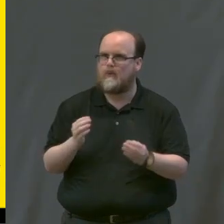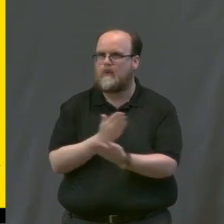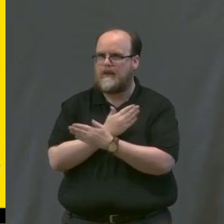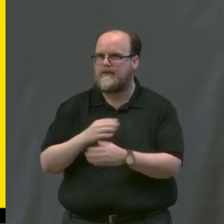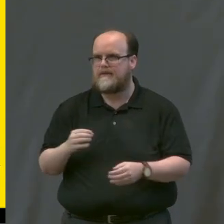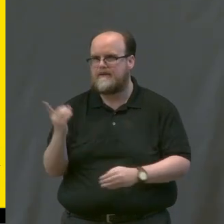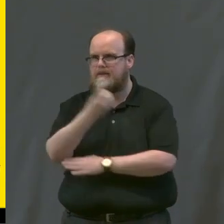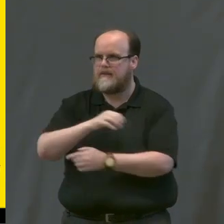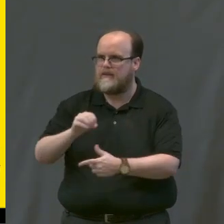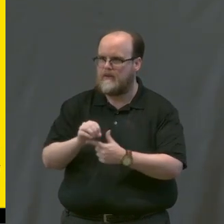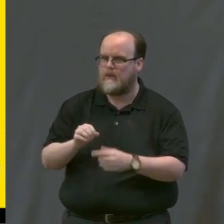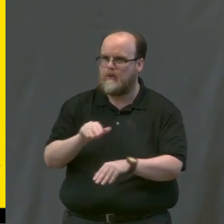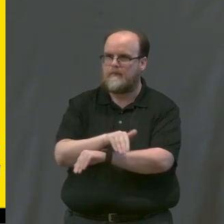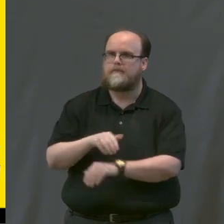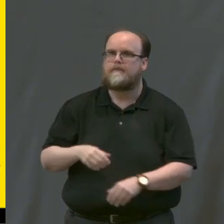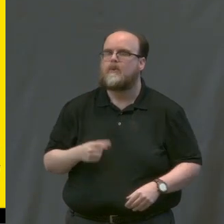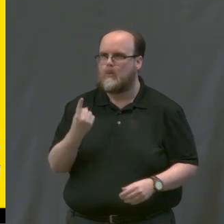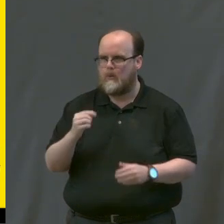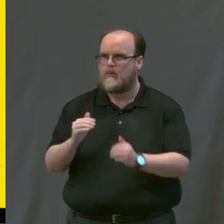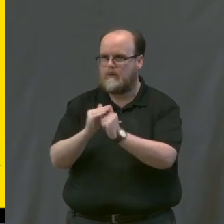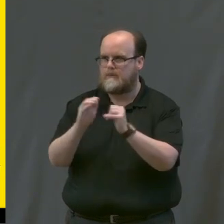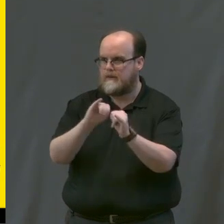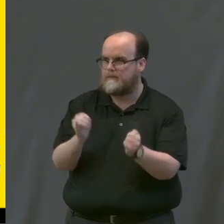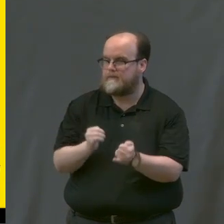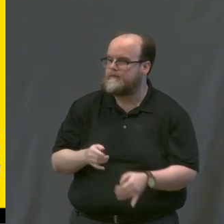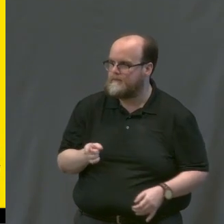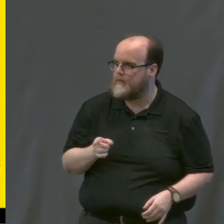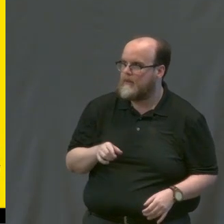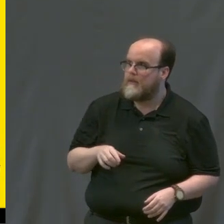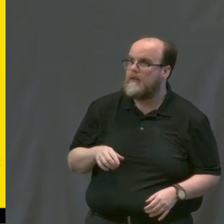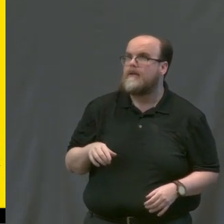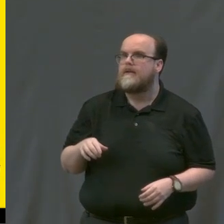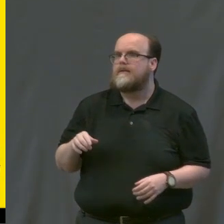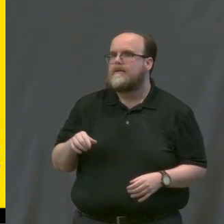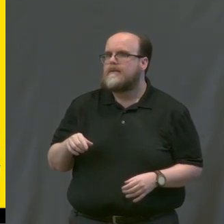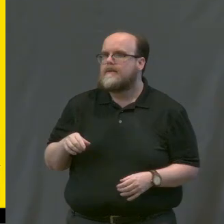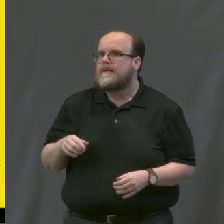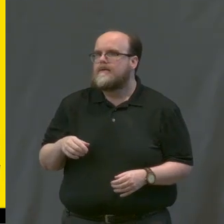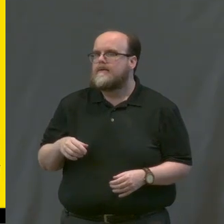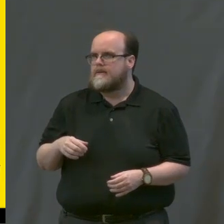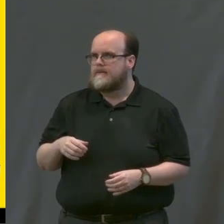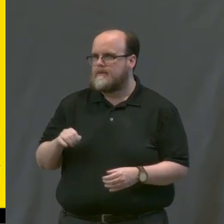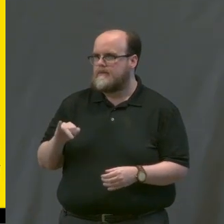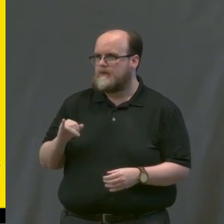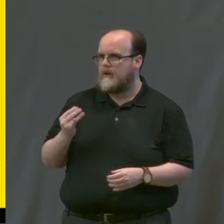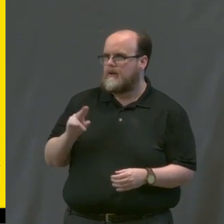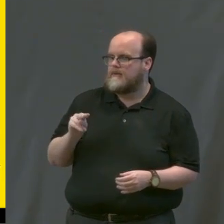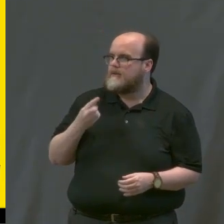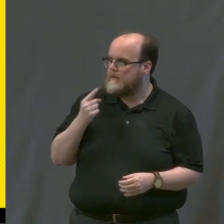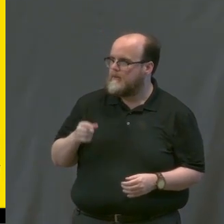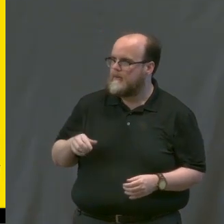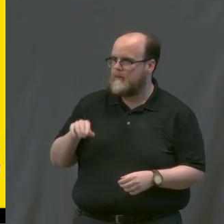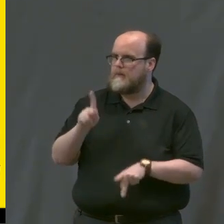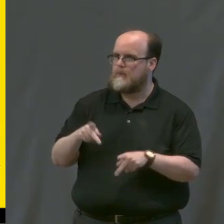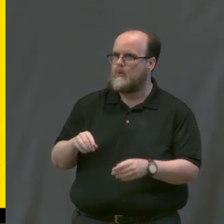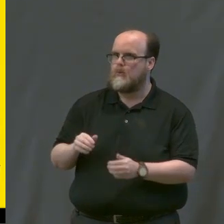who worships the image. He's saying these people who worship this image, who worship this idol, are going to die